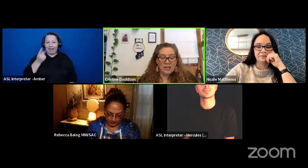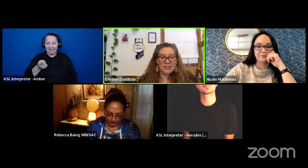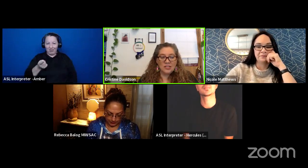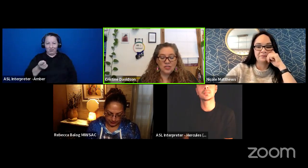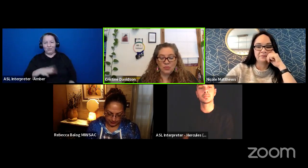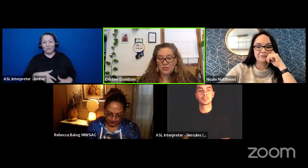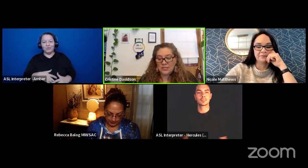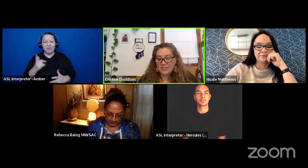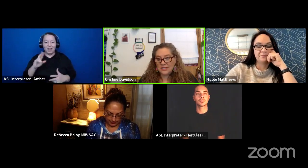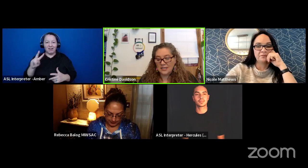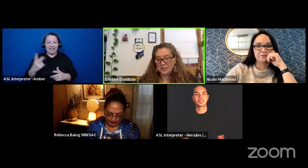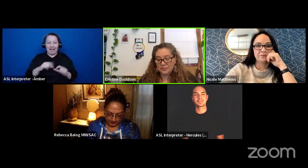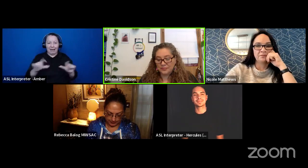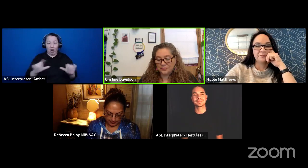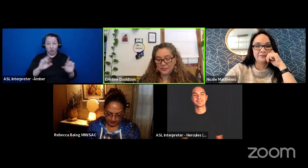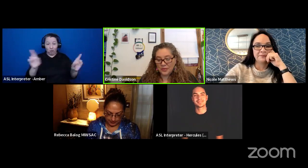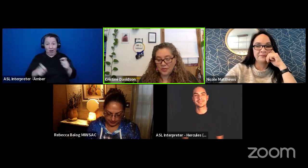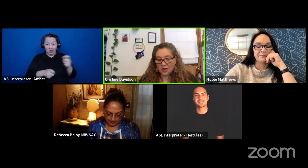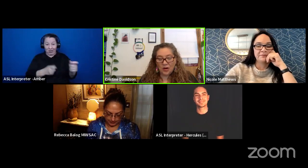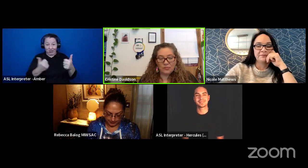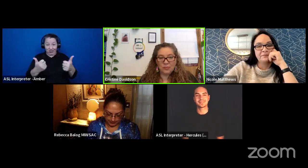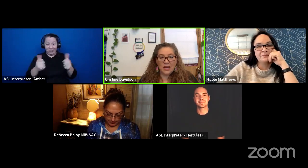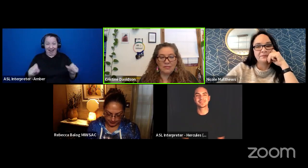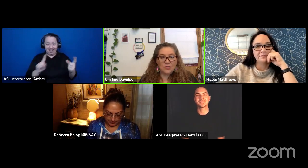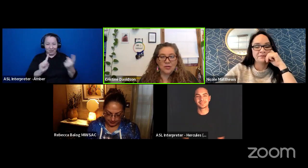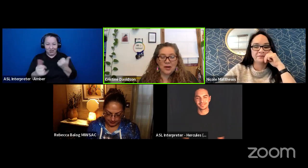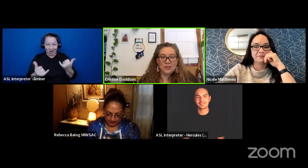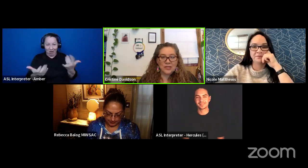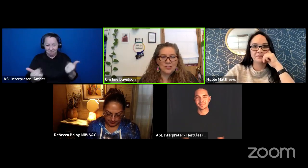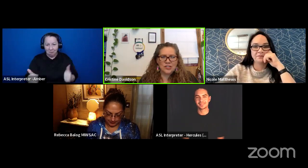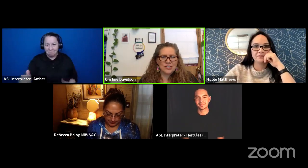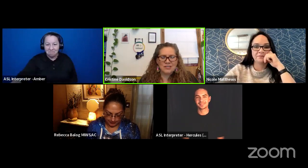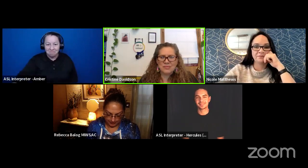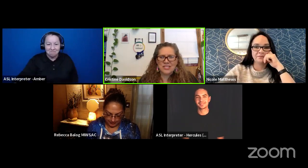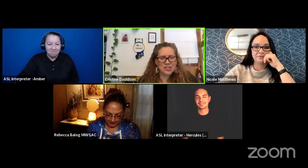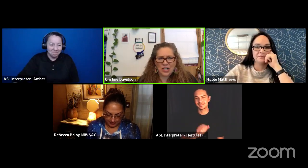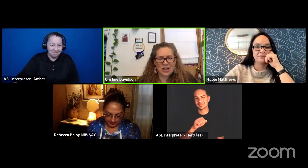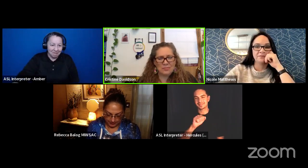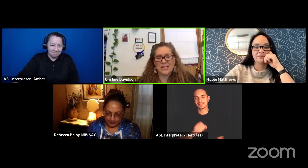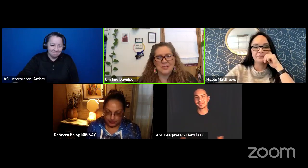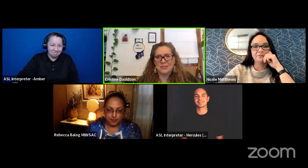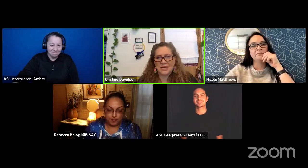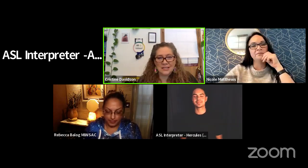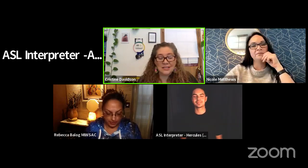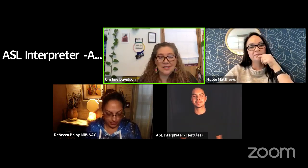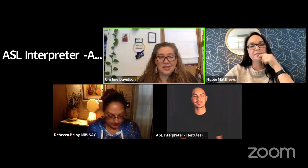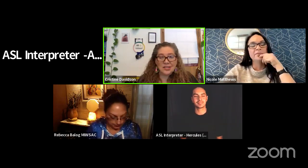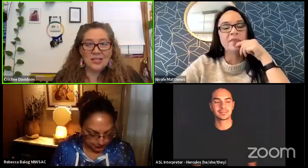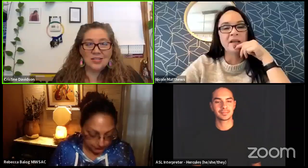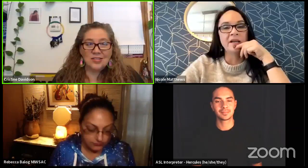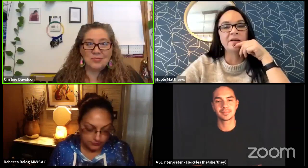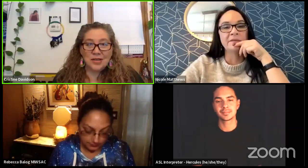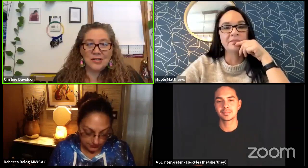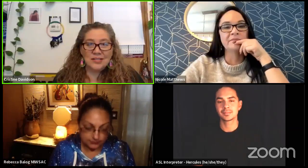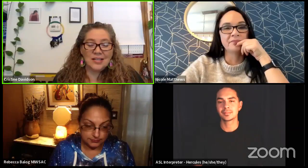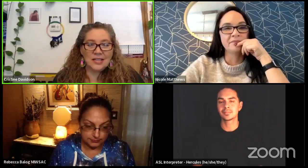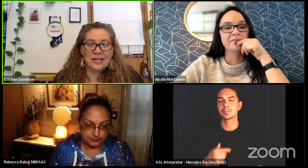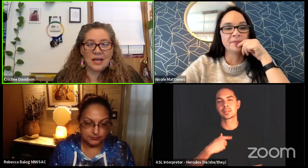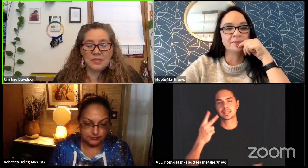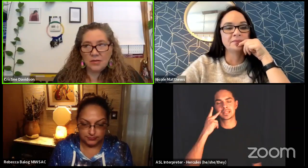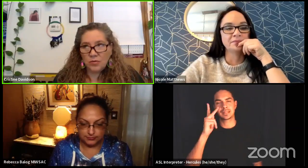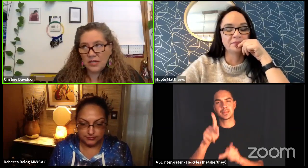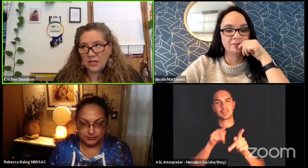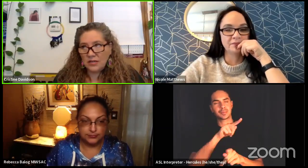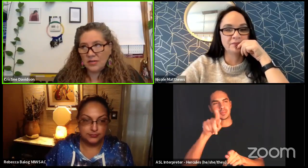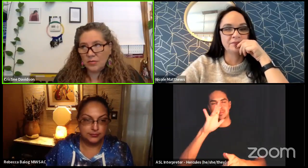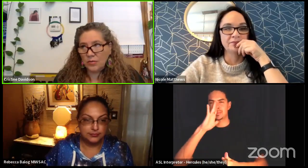of challenge when we see harmful behavior around us or just somebody straight up being mean, right? Like